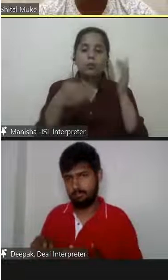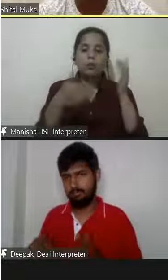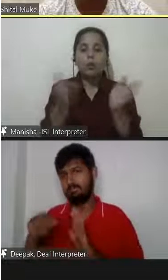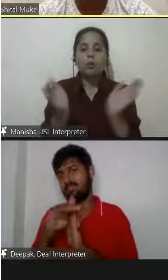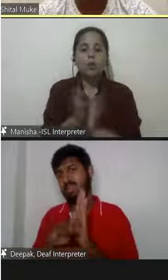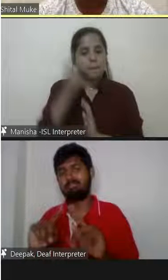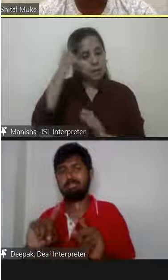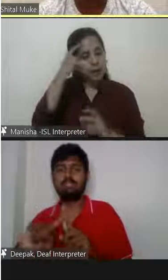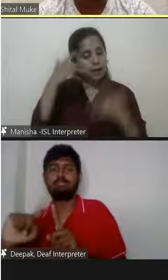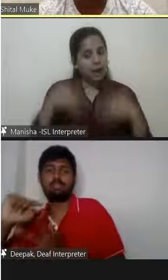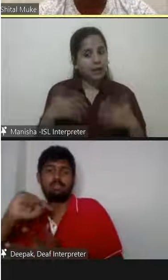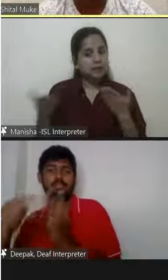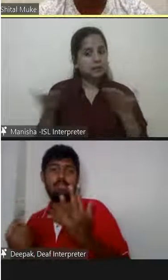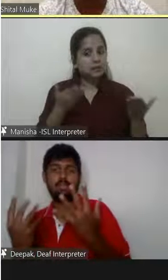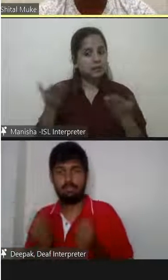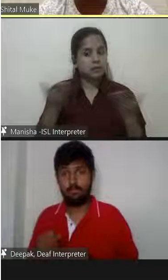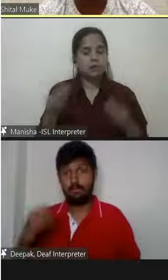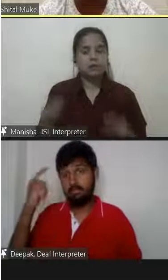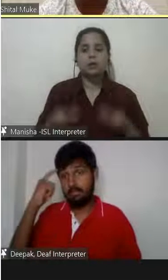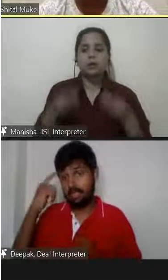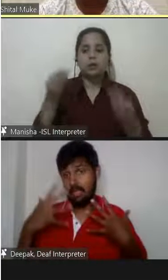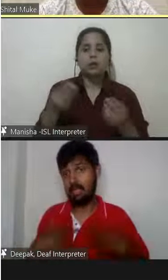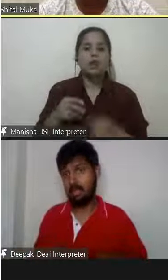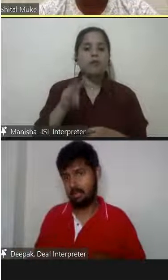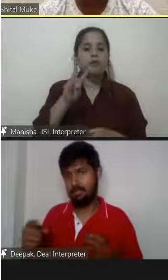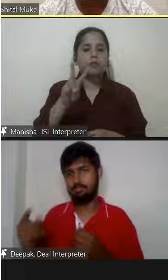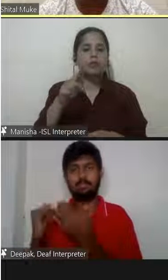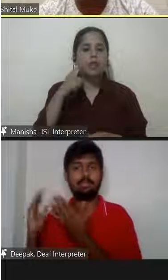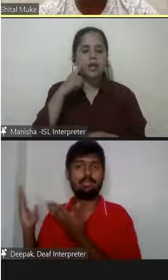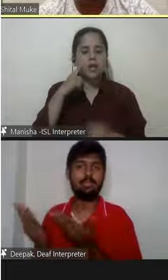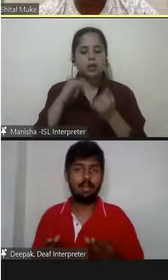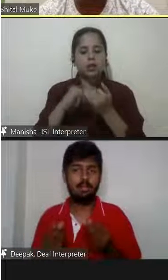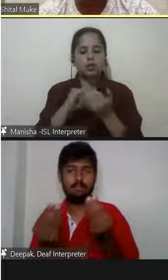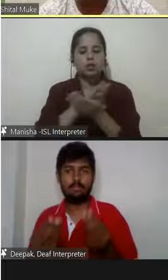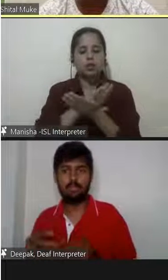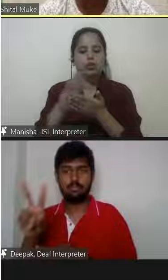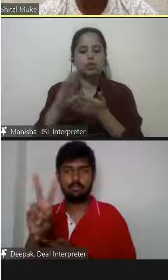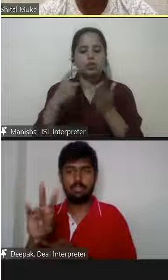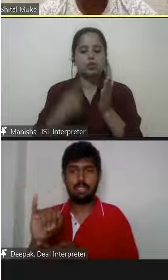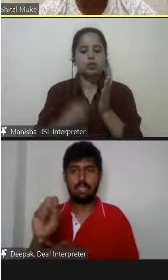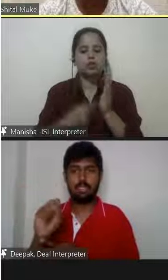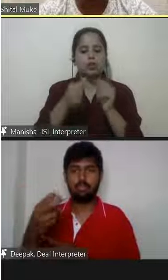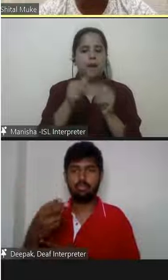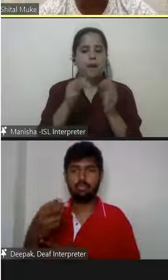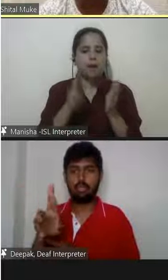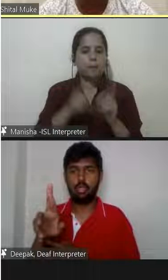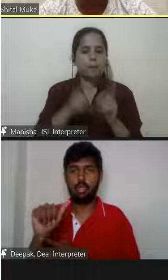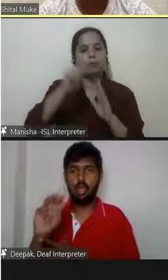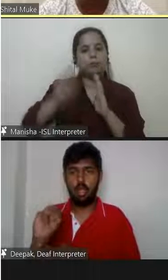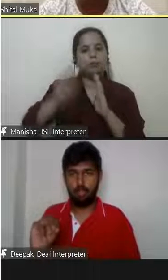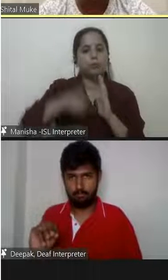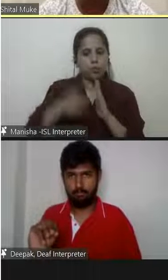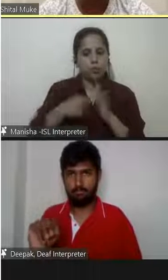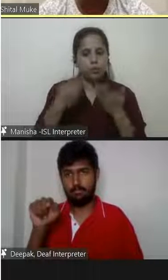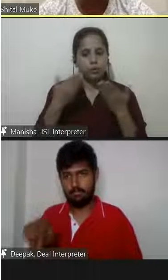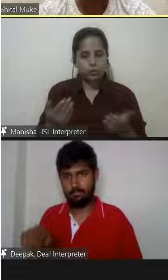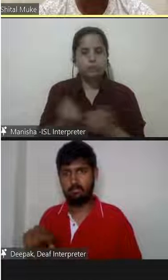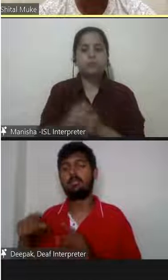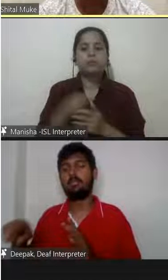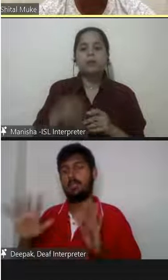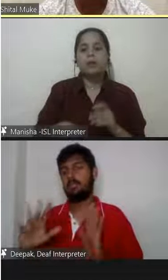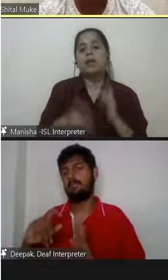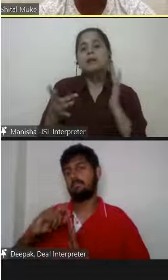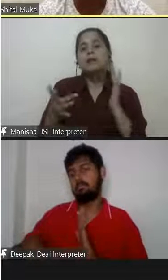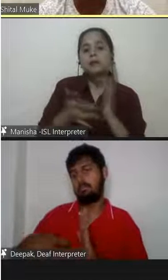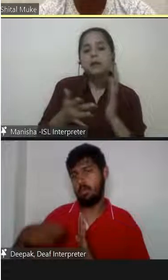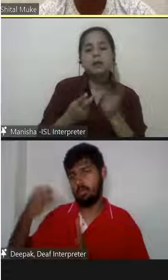services delivered through Vishram project, the Sangath brought the innovation of digital technology for training